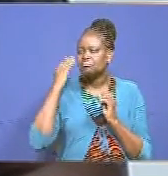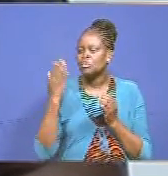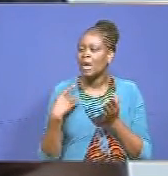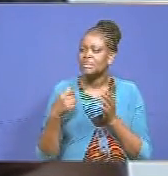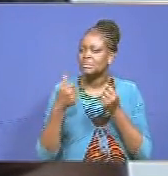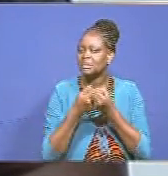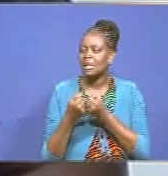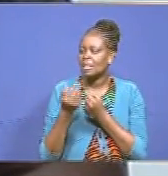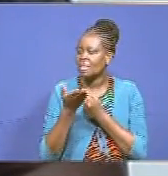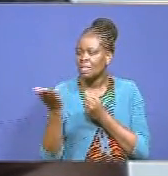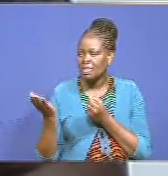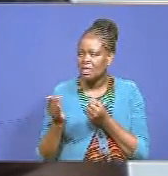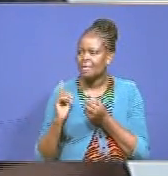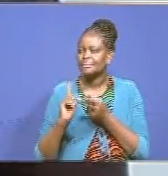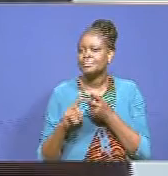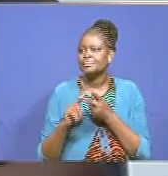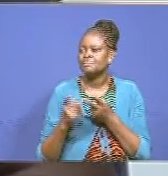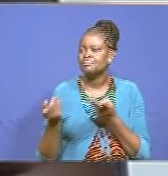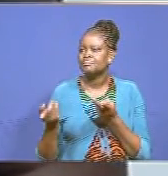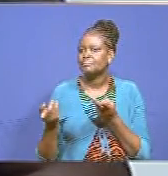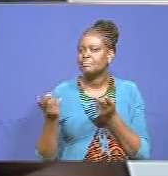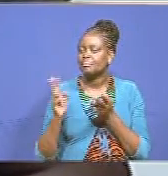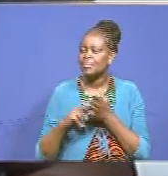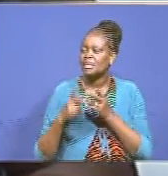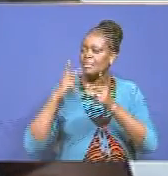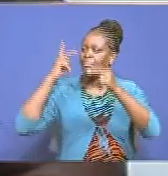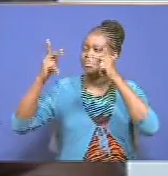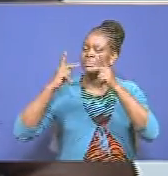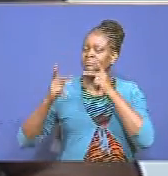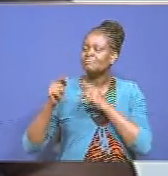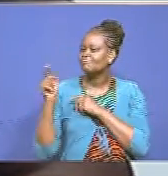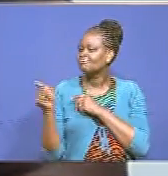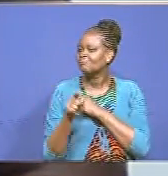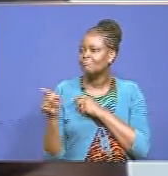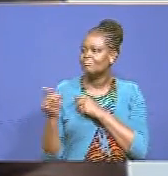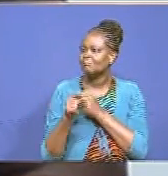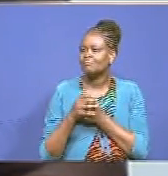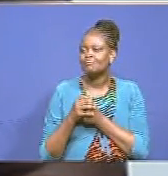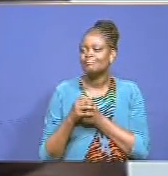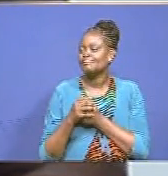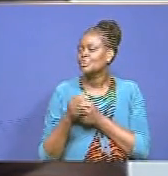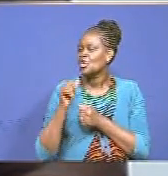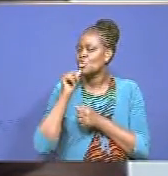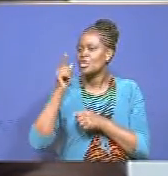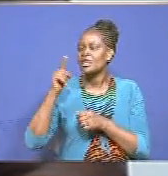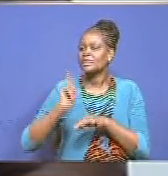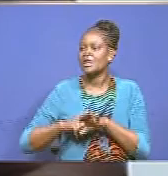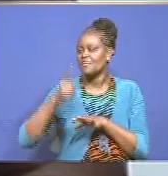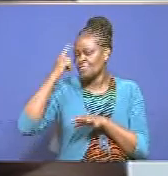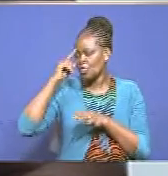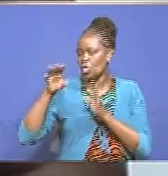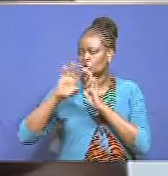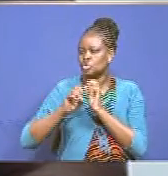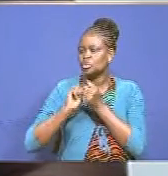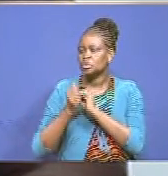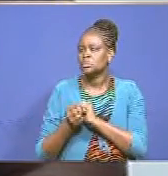here and there. So in the whole perspective, if you look at it, it's like it's not the right time for a referendum.